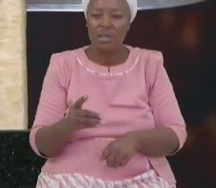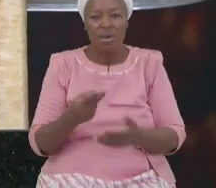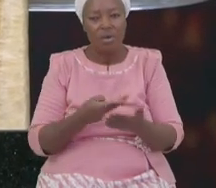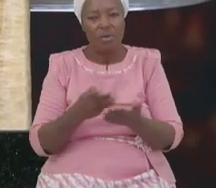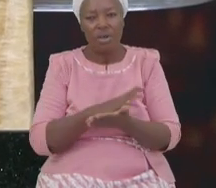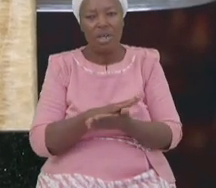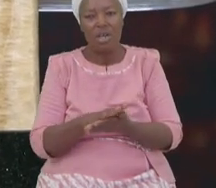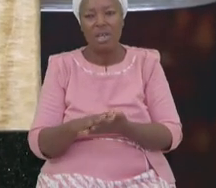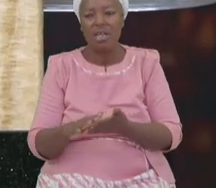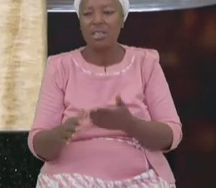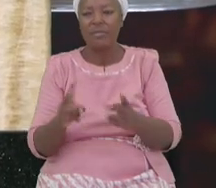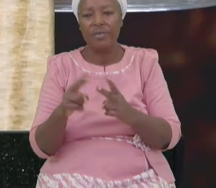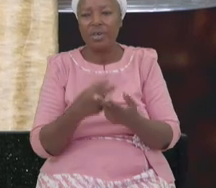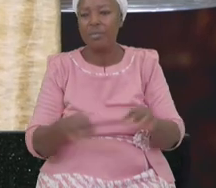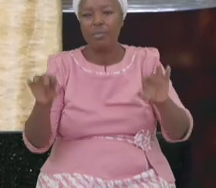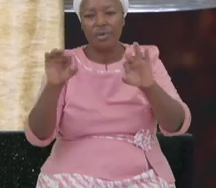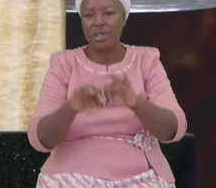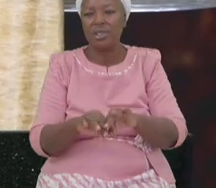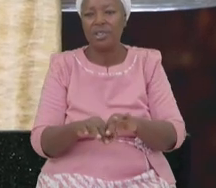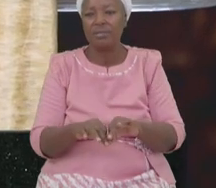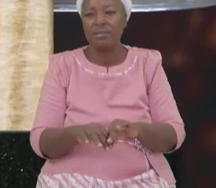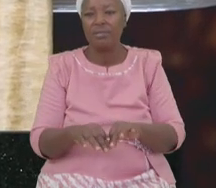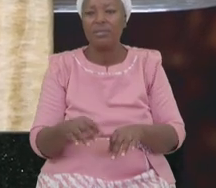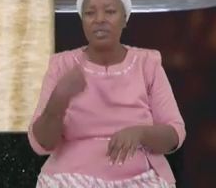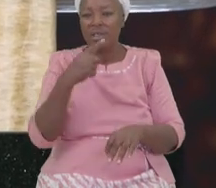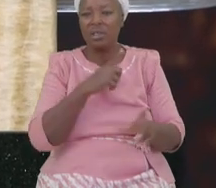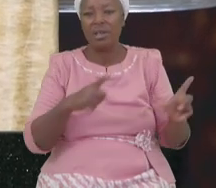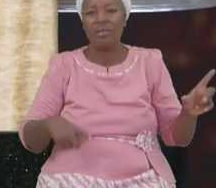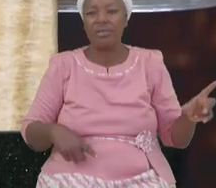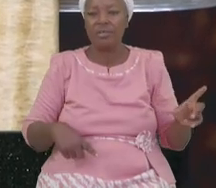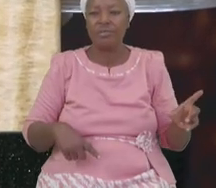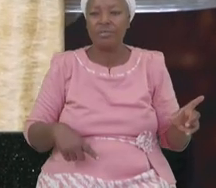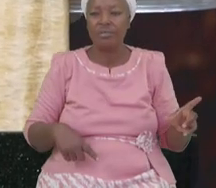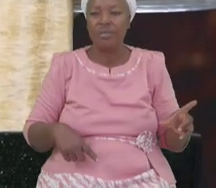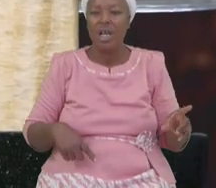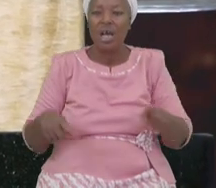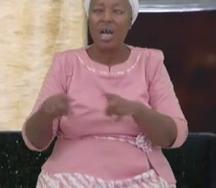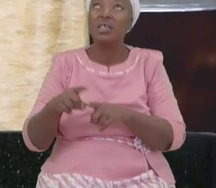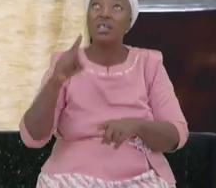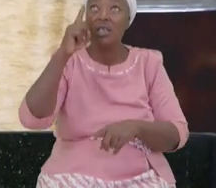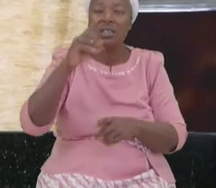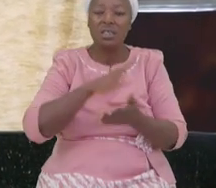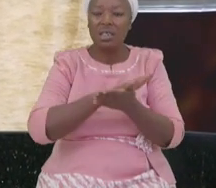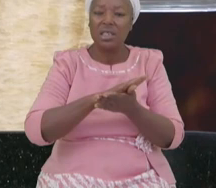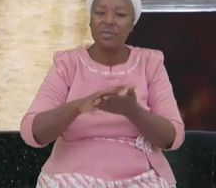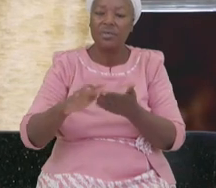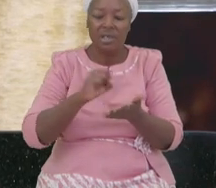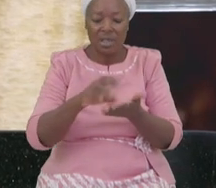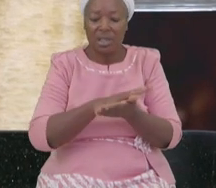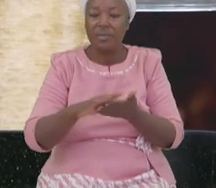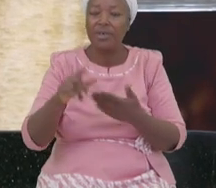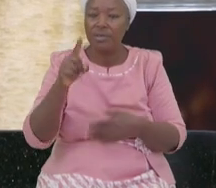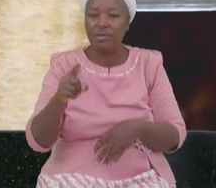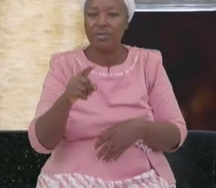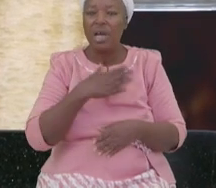holiness crucial. Tell him, as he sanctifies you and he gives